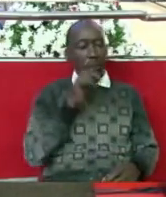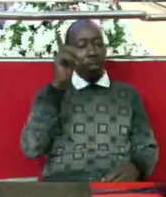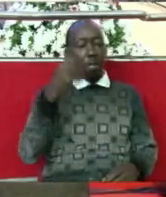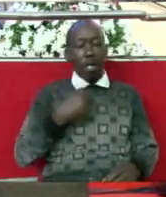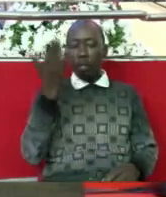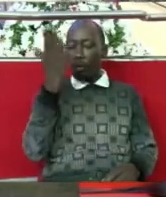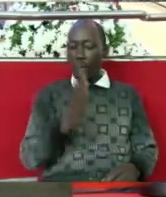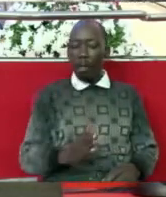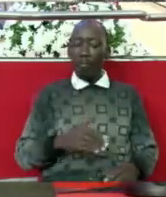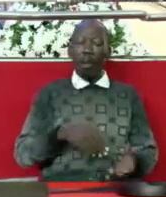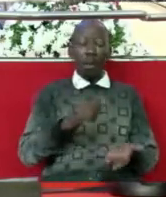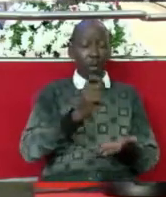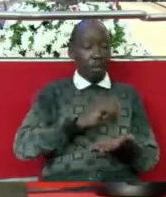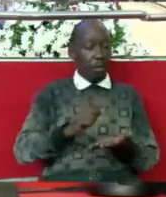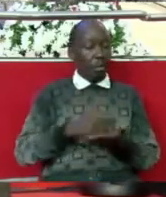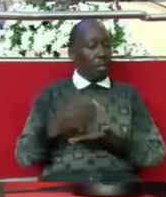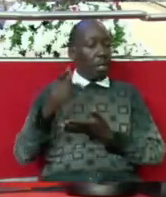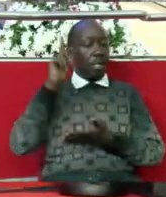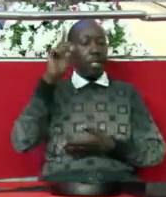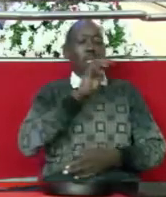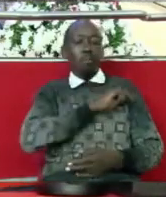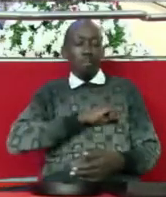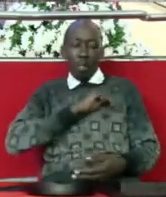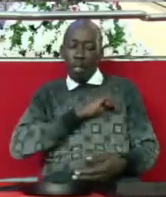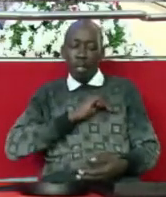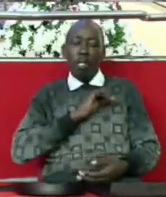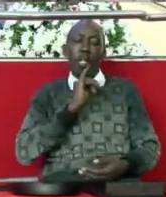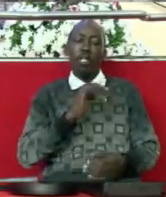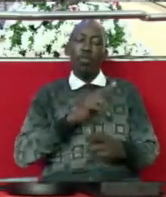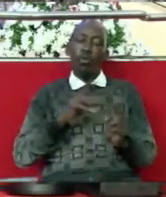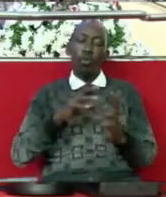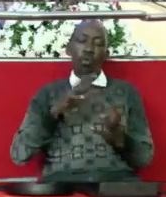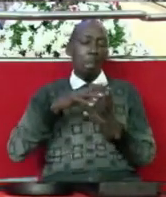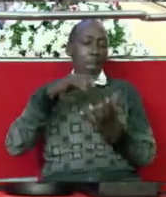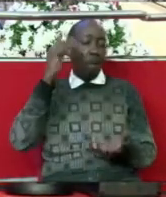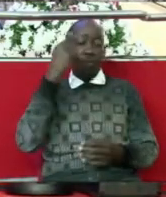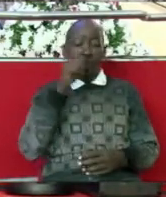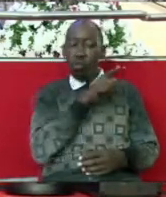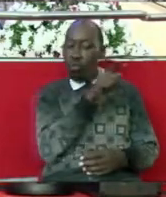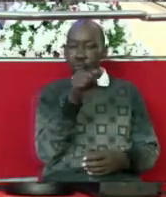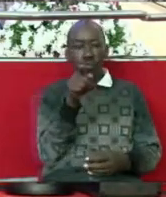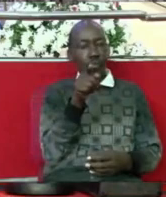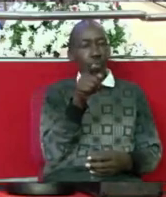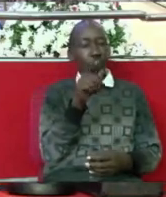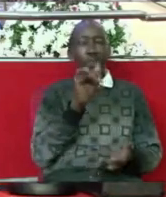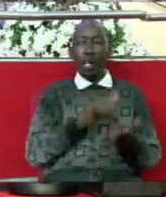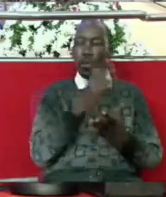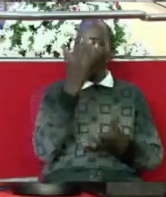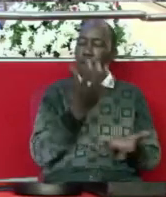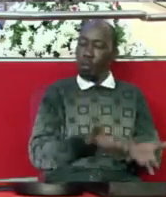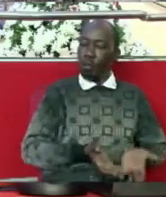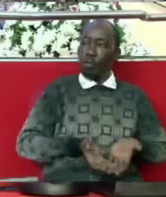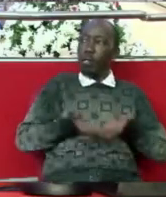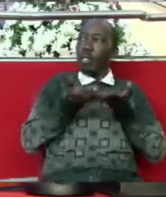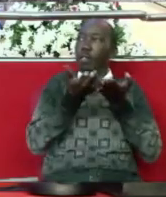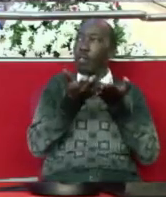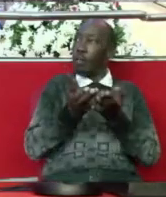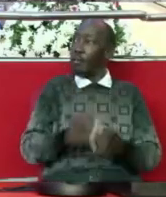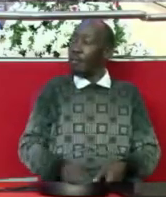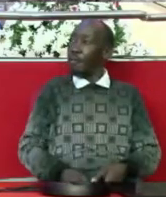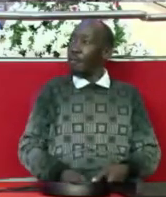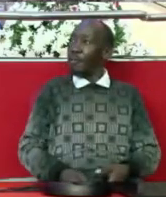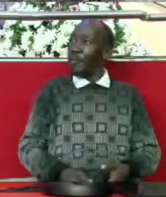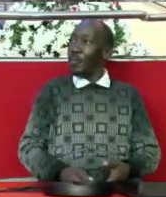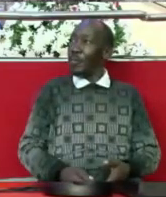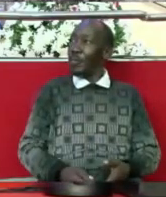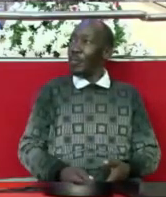ajawahi kukuanika, ni kwa sababu his mercy is so much for you. Ndio maana ujawahi anikwa. He has not exposed you because he